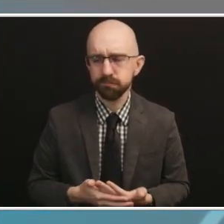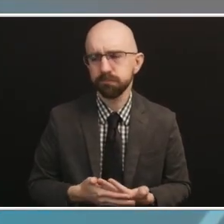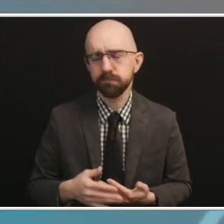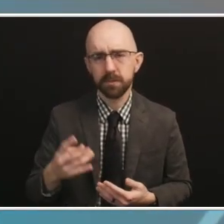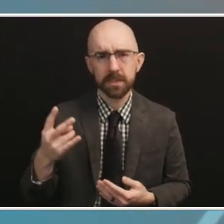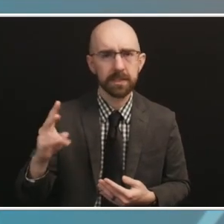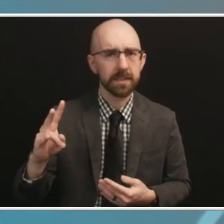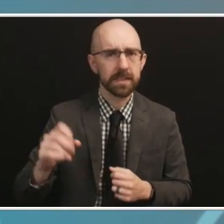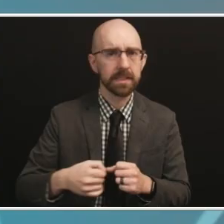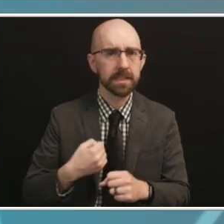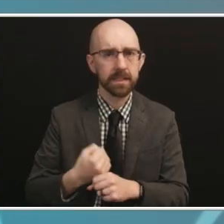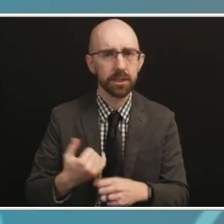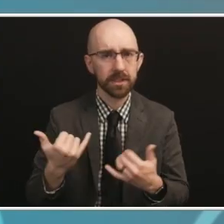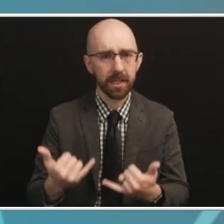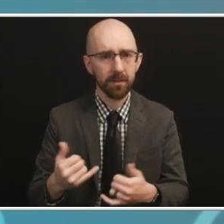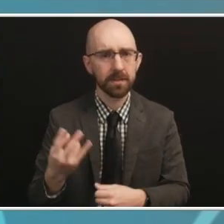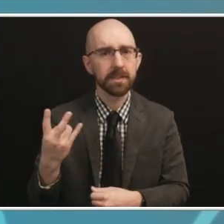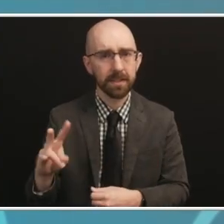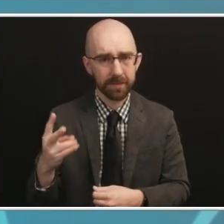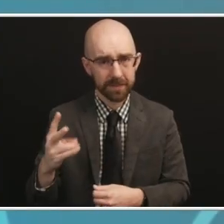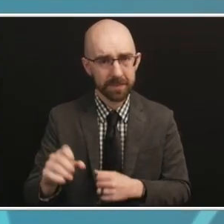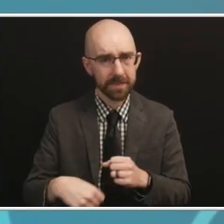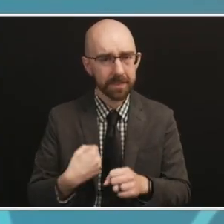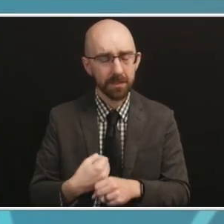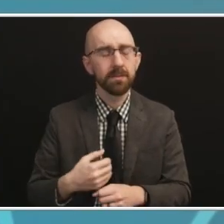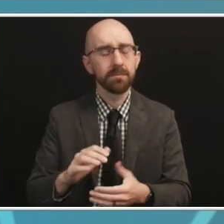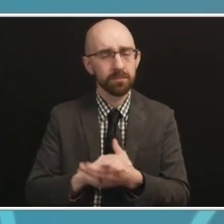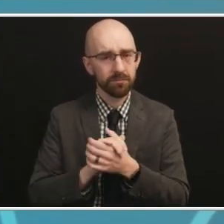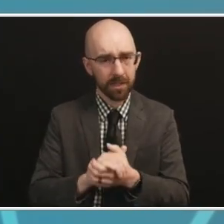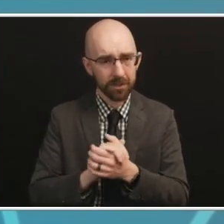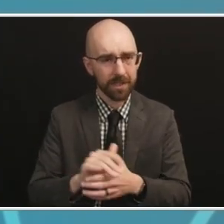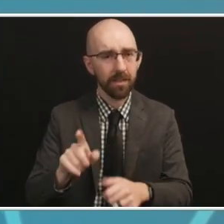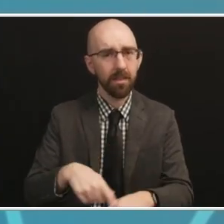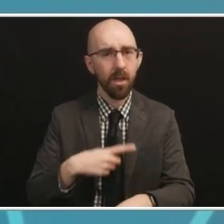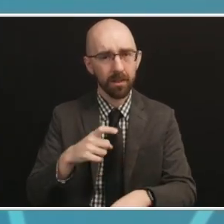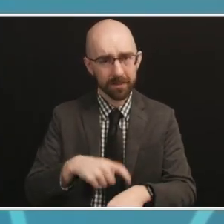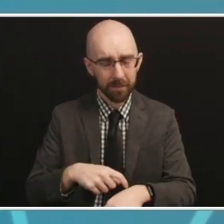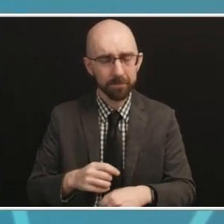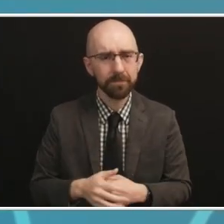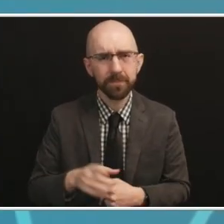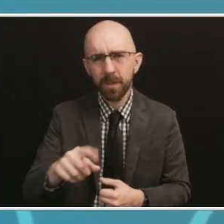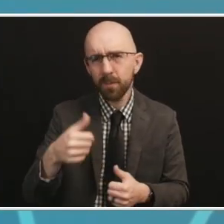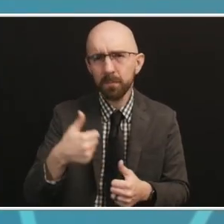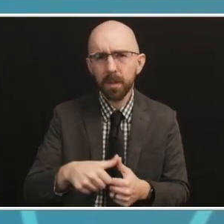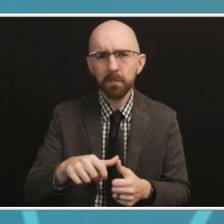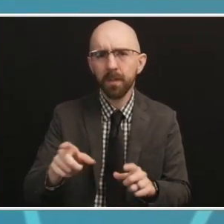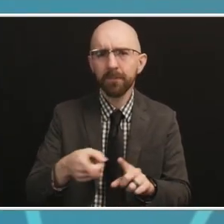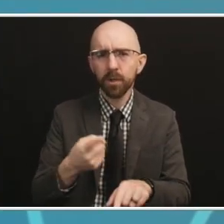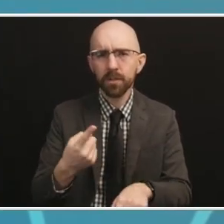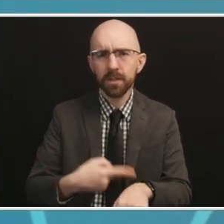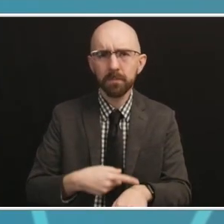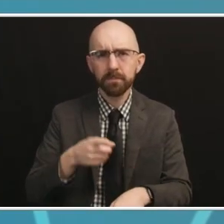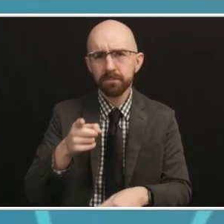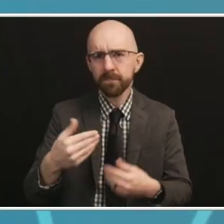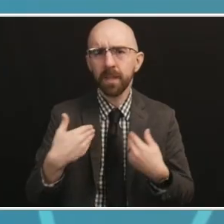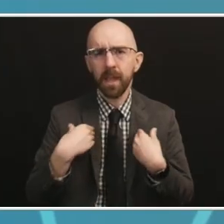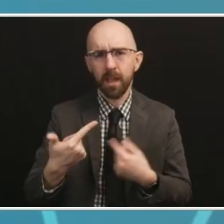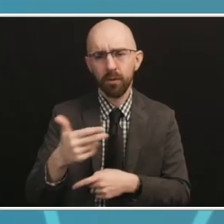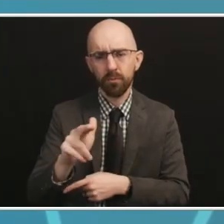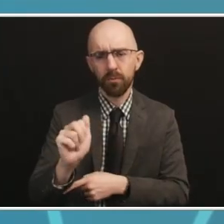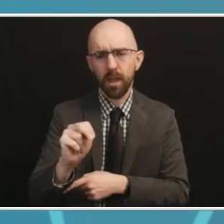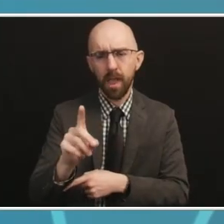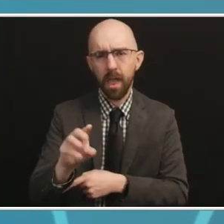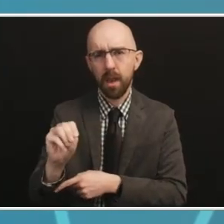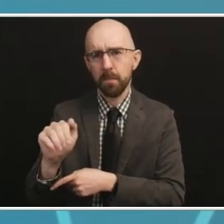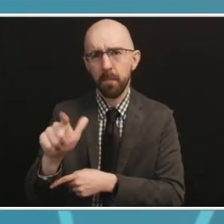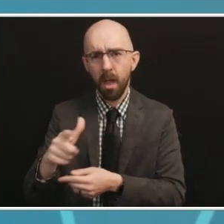17 years. 17 years. Congratulations. That's a long time. And do you remember the first time he had a grand mal seizure in front of you?